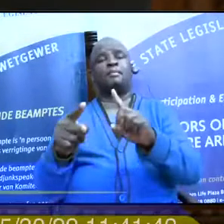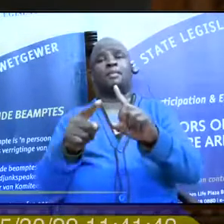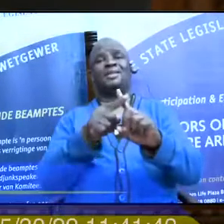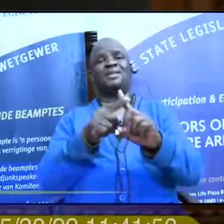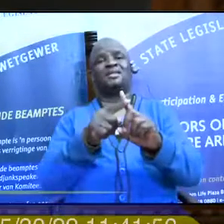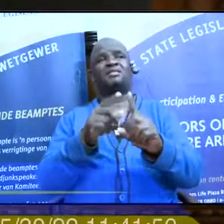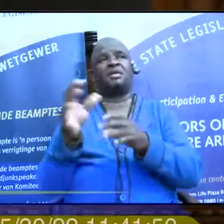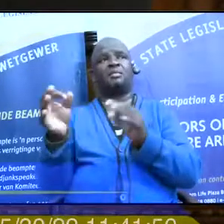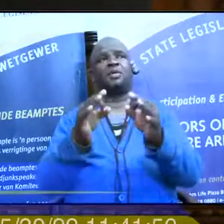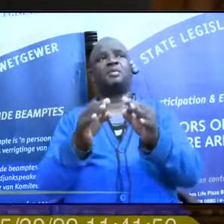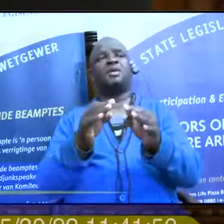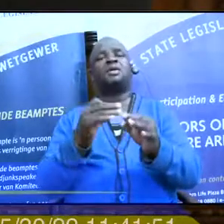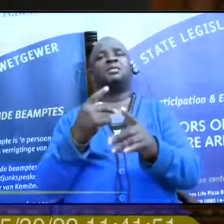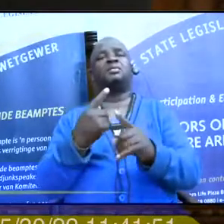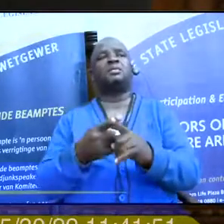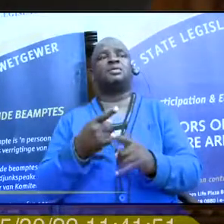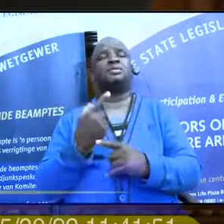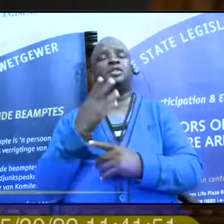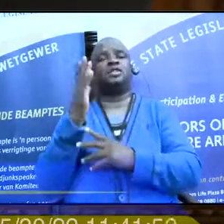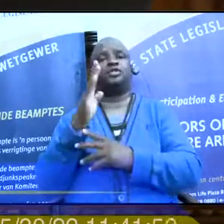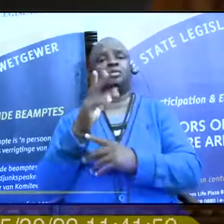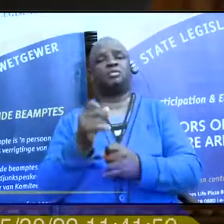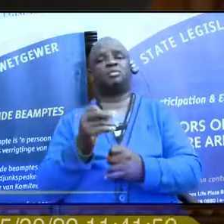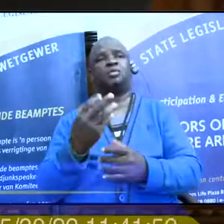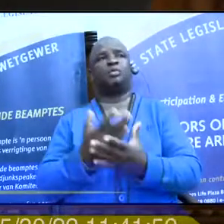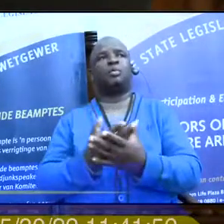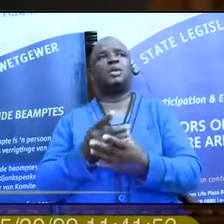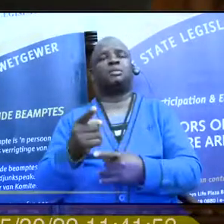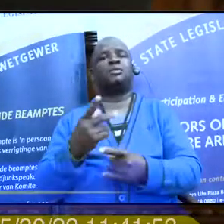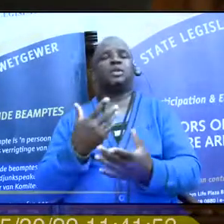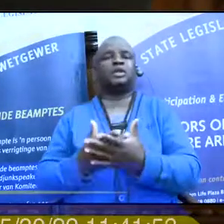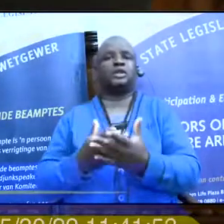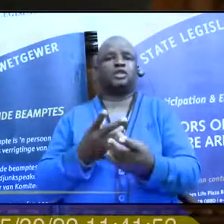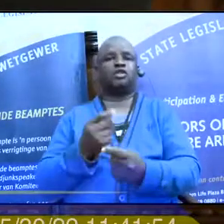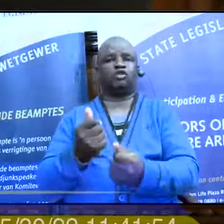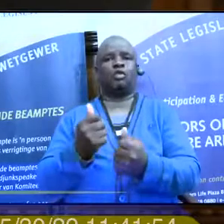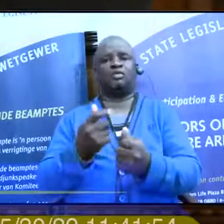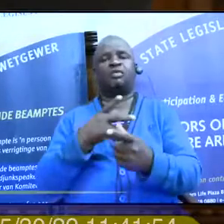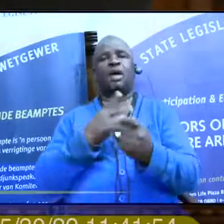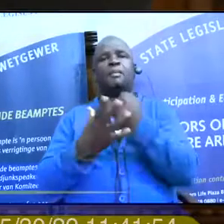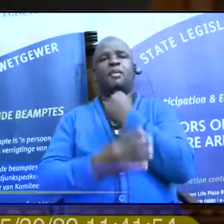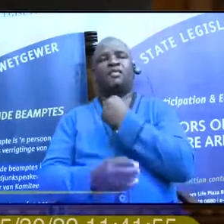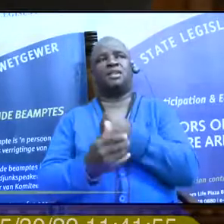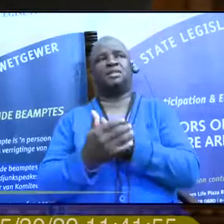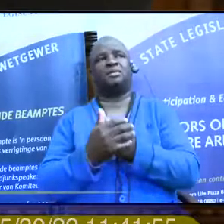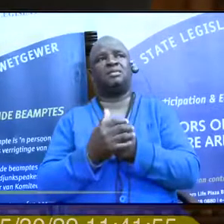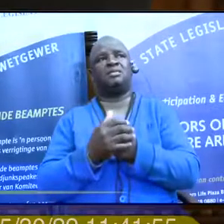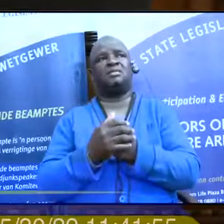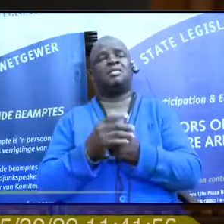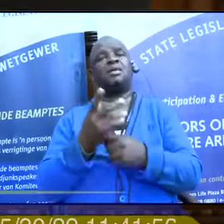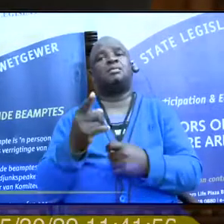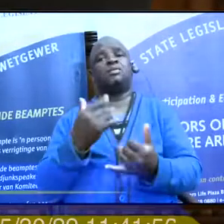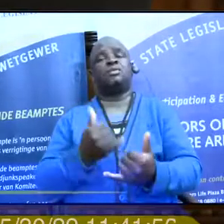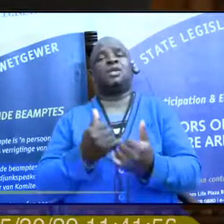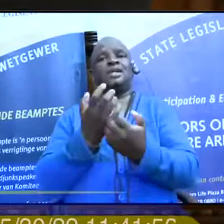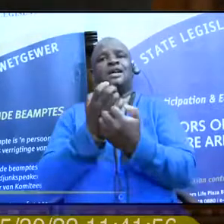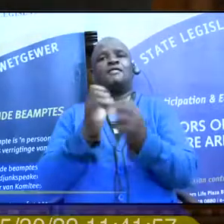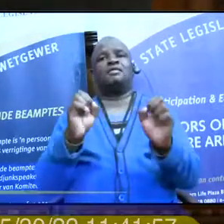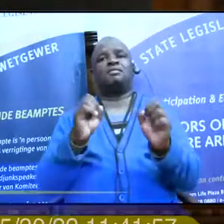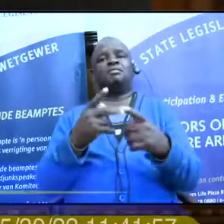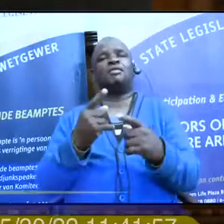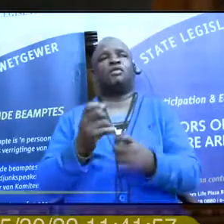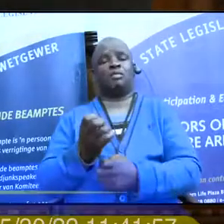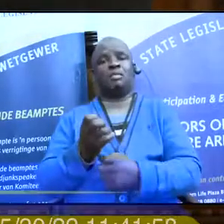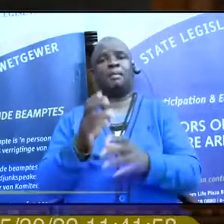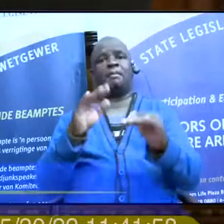responses to economic growth are major poverty alleviating forces and emancipating from the performance of the public sector